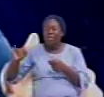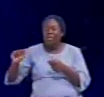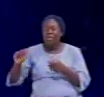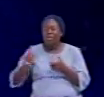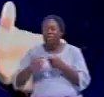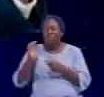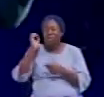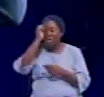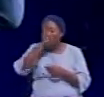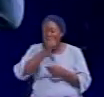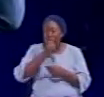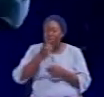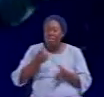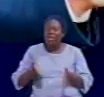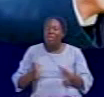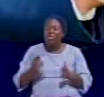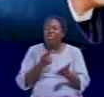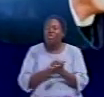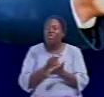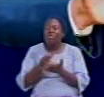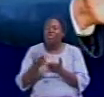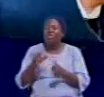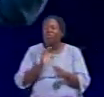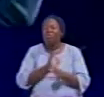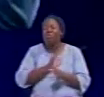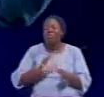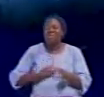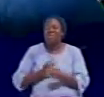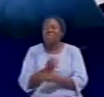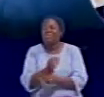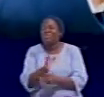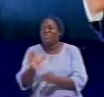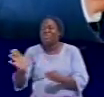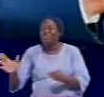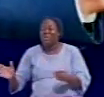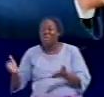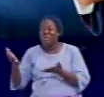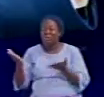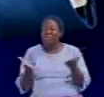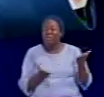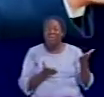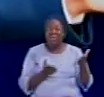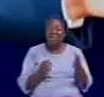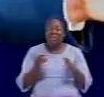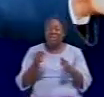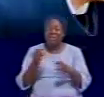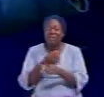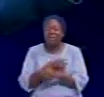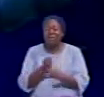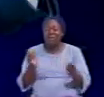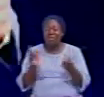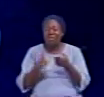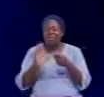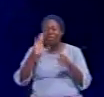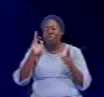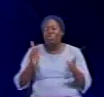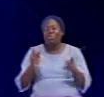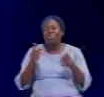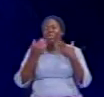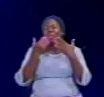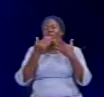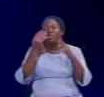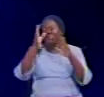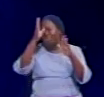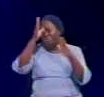God. Let the gospel of Christ spread. Bring salvation and healing to your people. Thank you, Father,